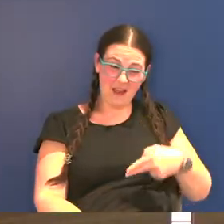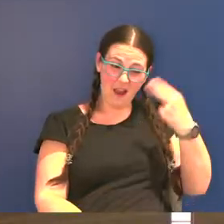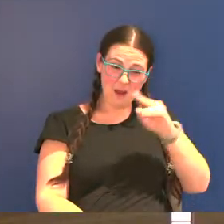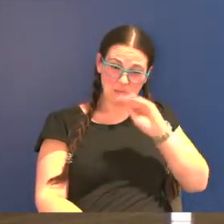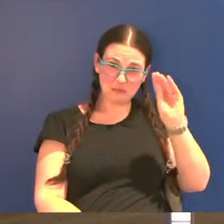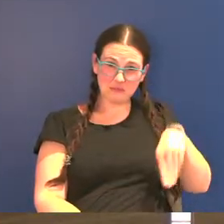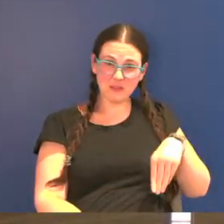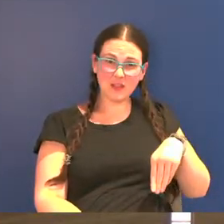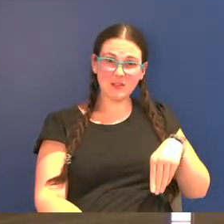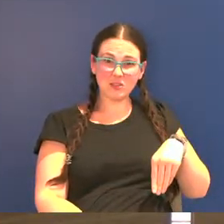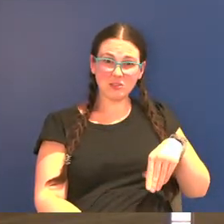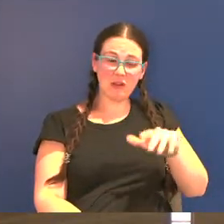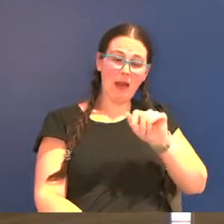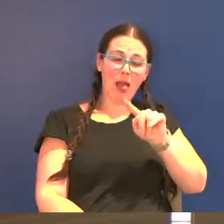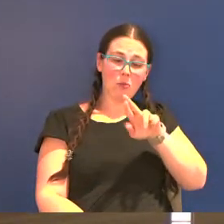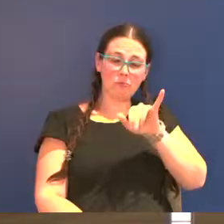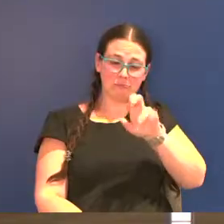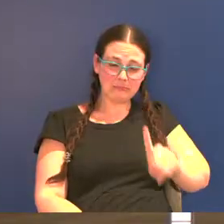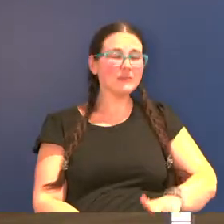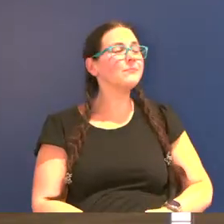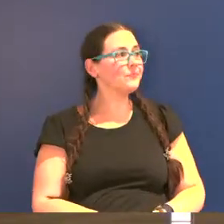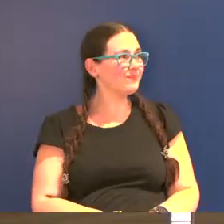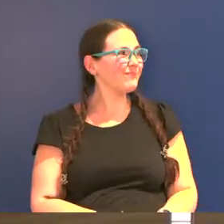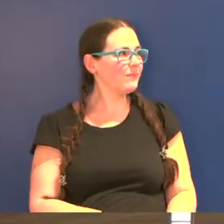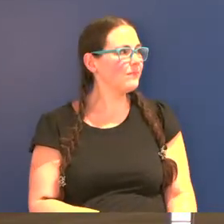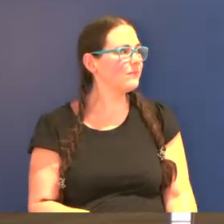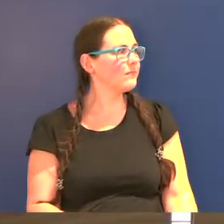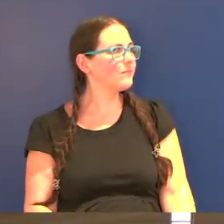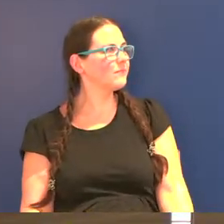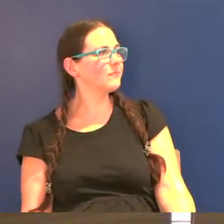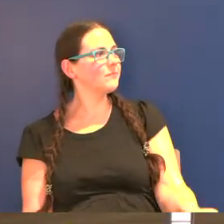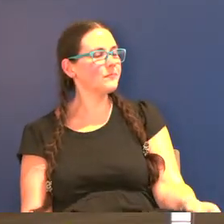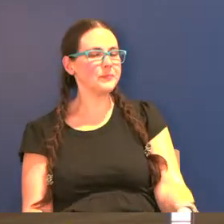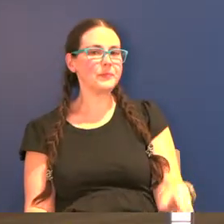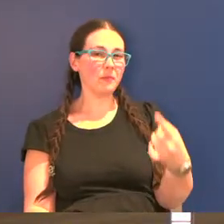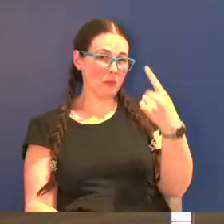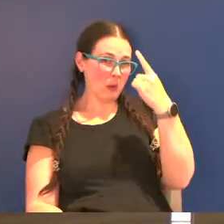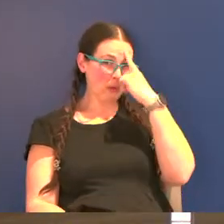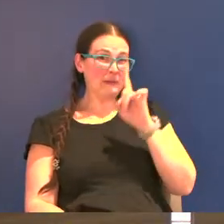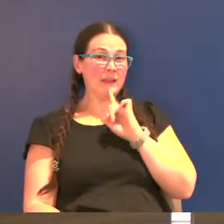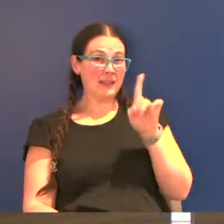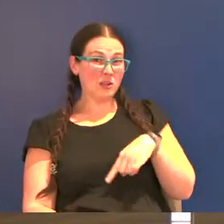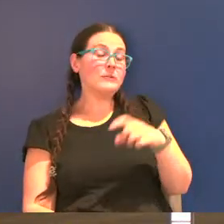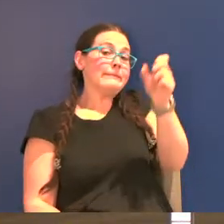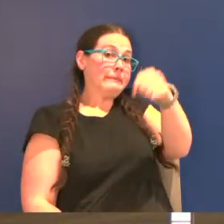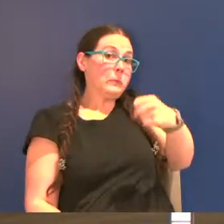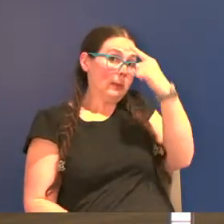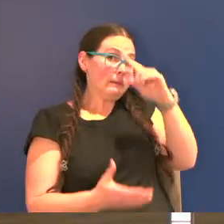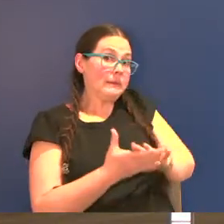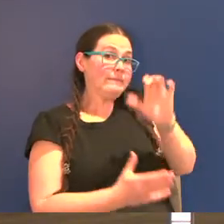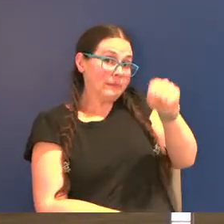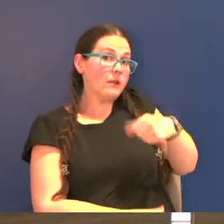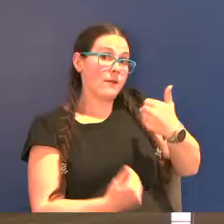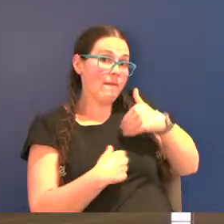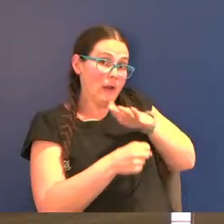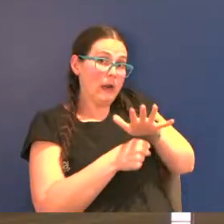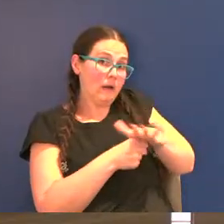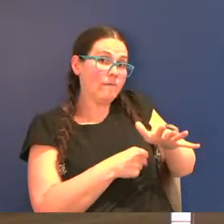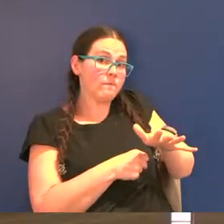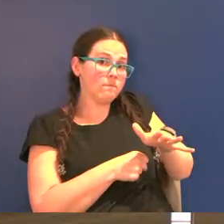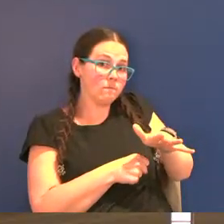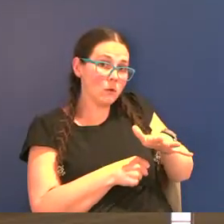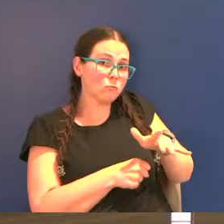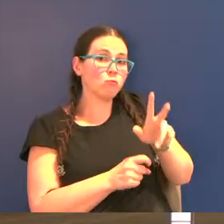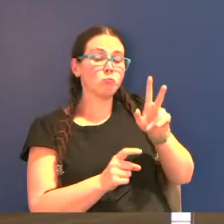Madam Chair, Ms. Templeton, I think that the answer to that is we believe that we do, applying these staffing allocation